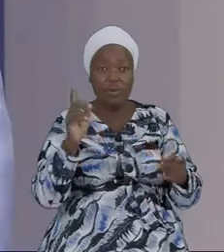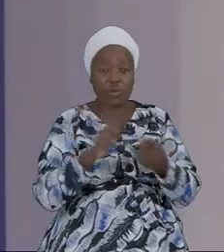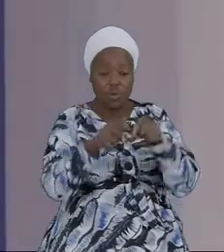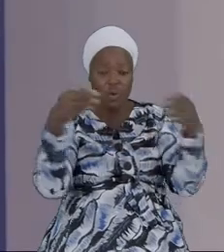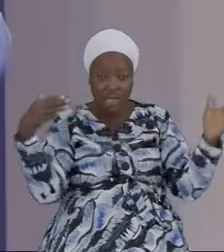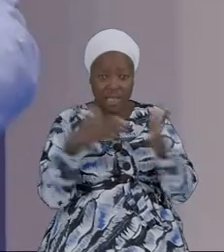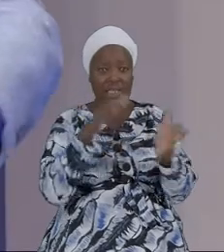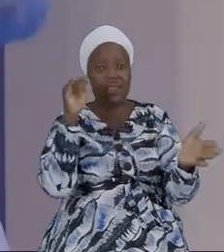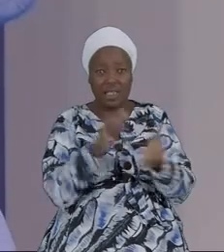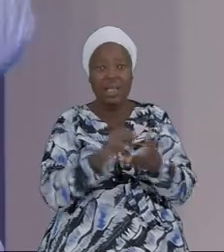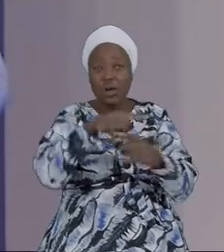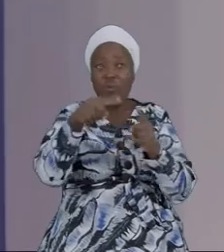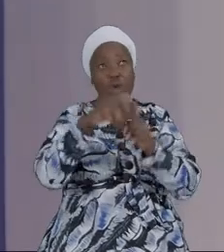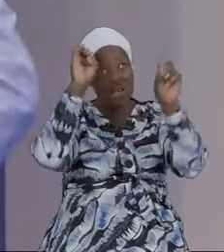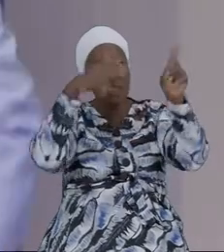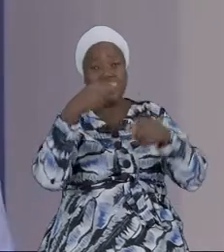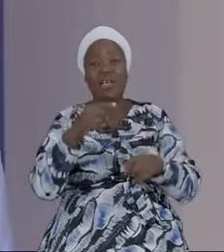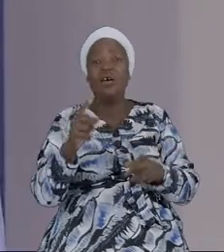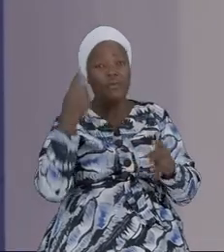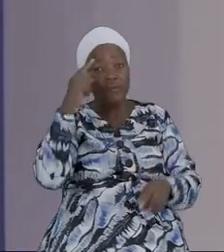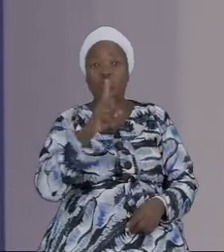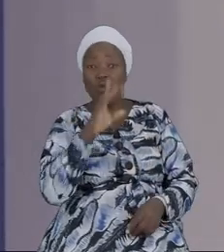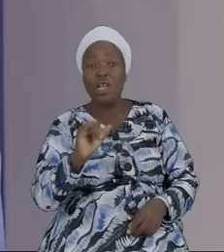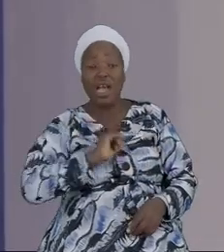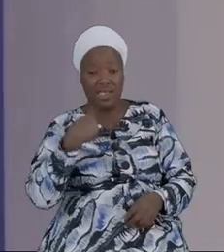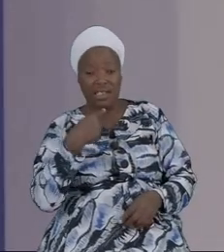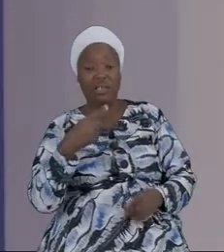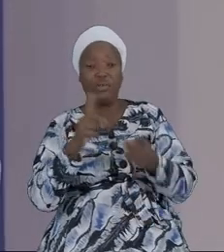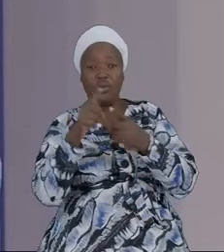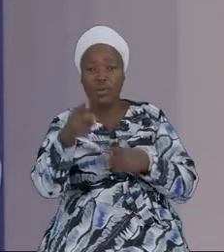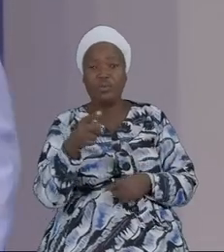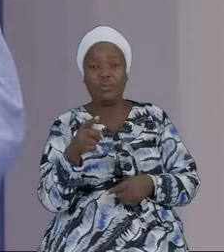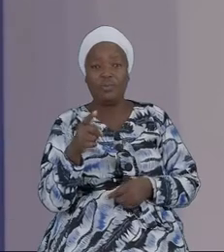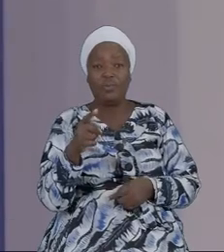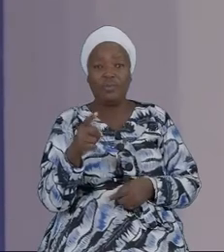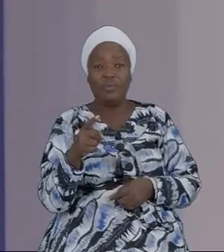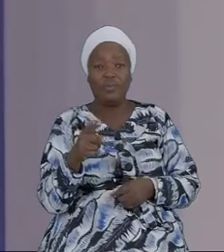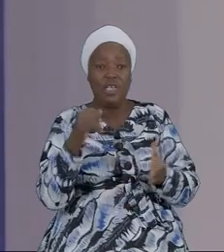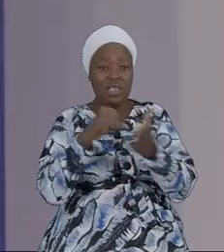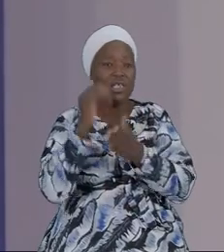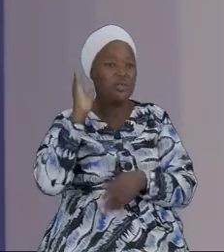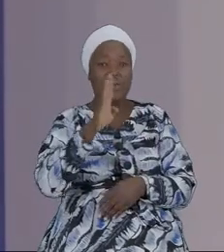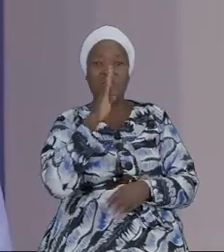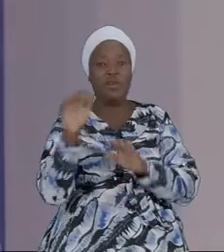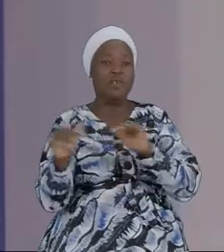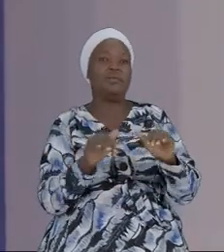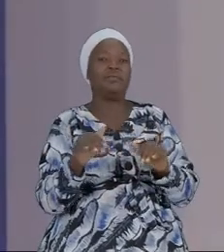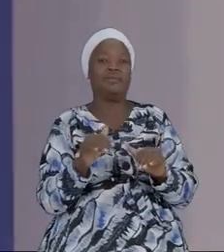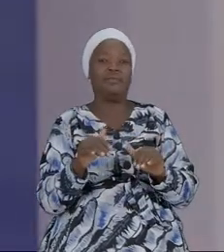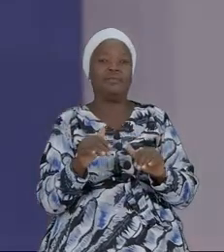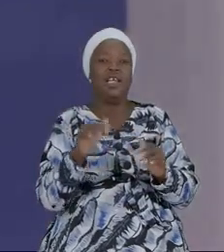contradict that. When he says, for verily I say unto you, it will be done.